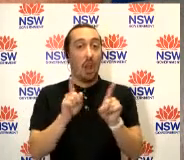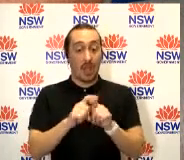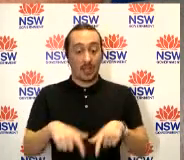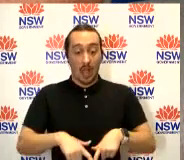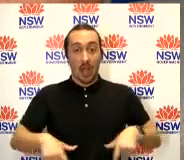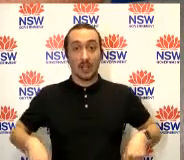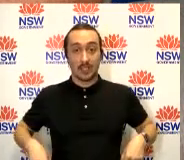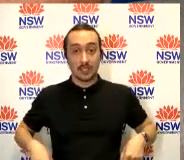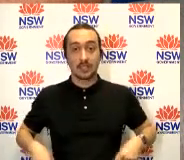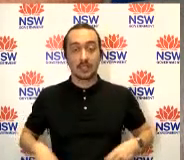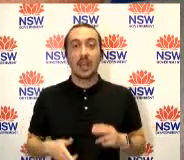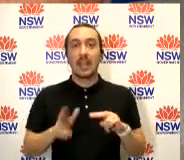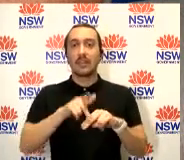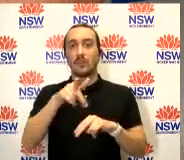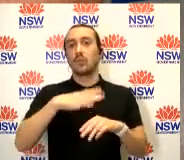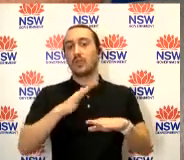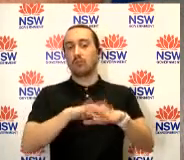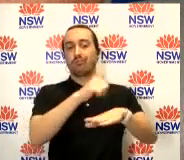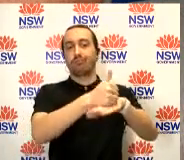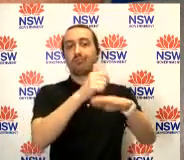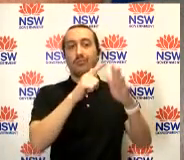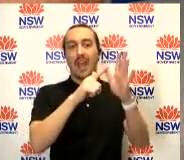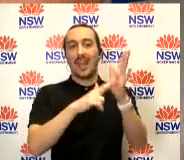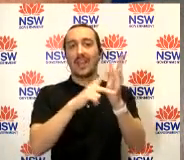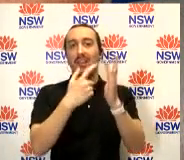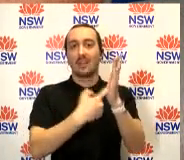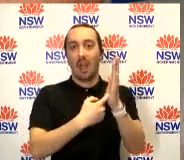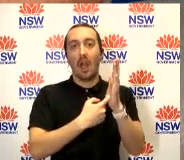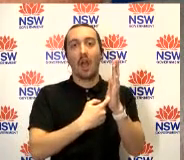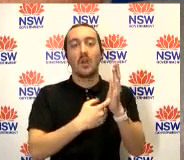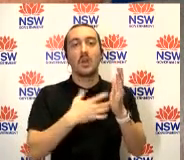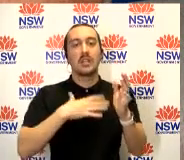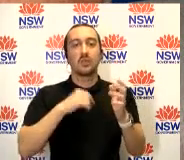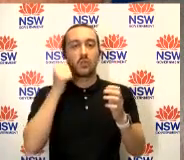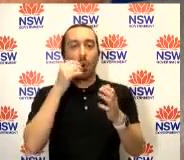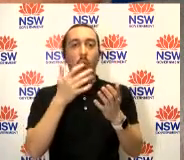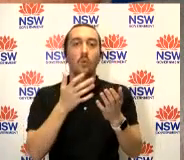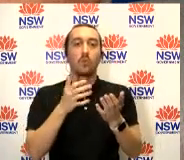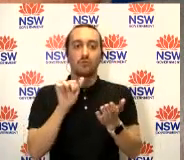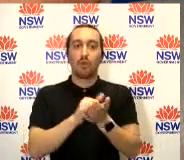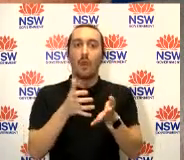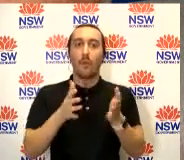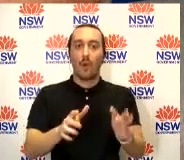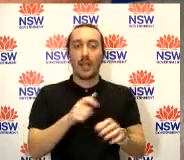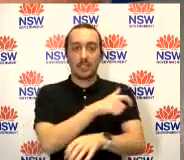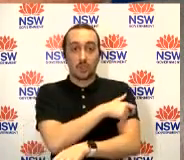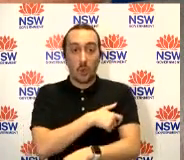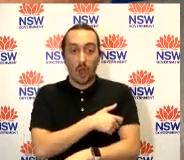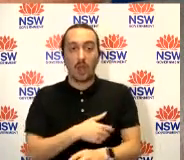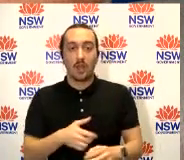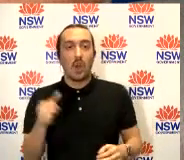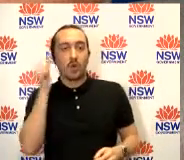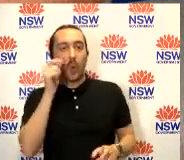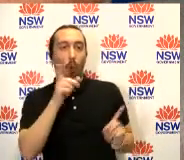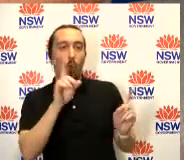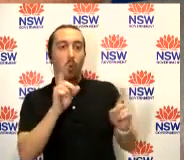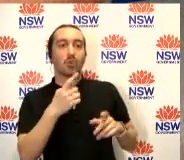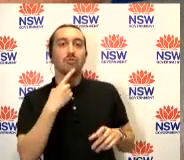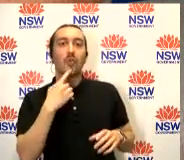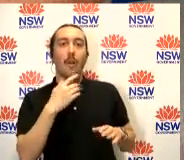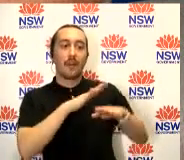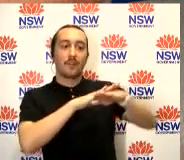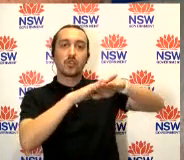with the manufacturer's instructions, know what kind of substrate it can be installed on, and know if there's any visual checks or the likes that would tell you